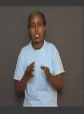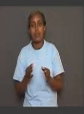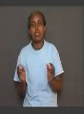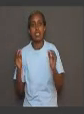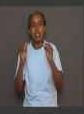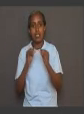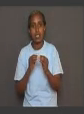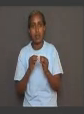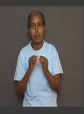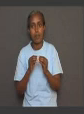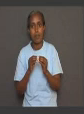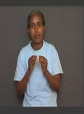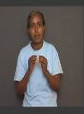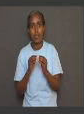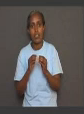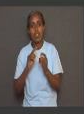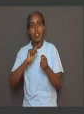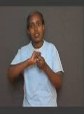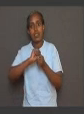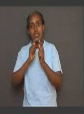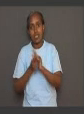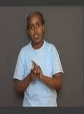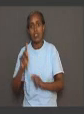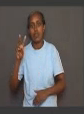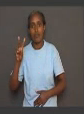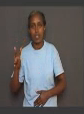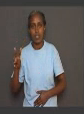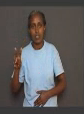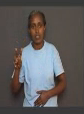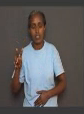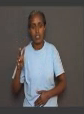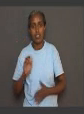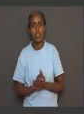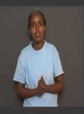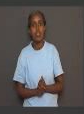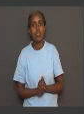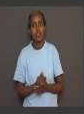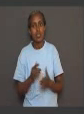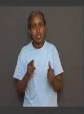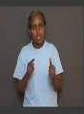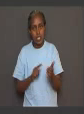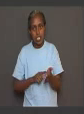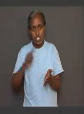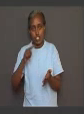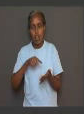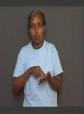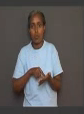sum by translating v so that its initial